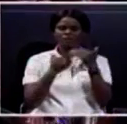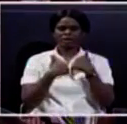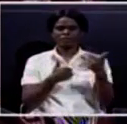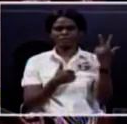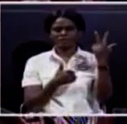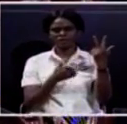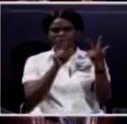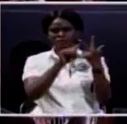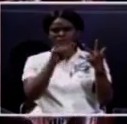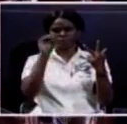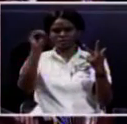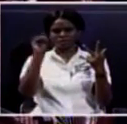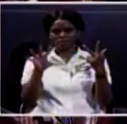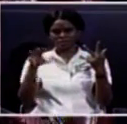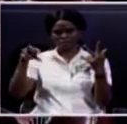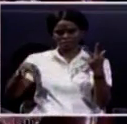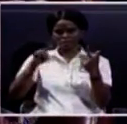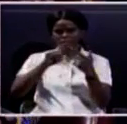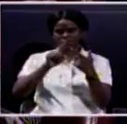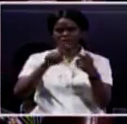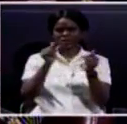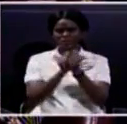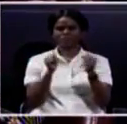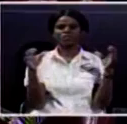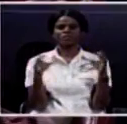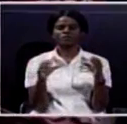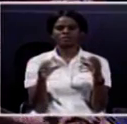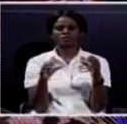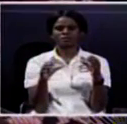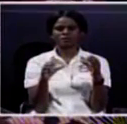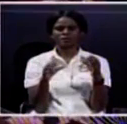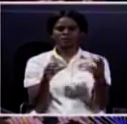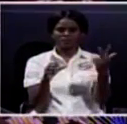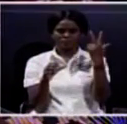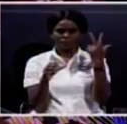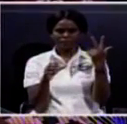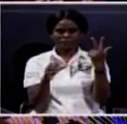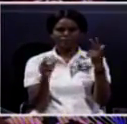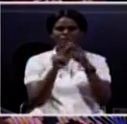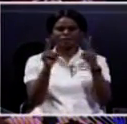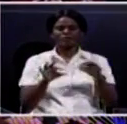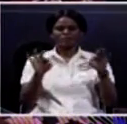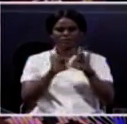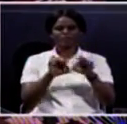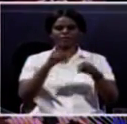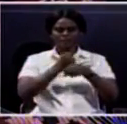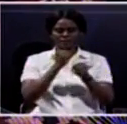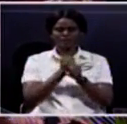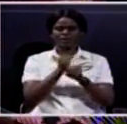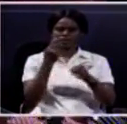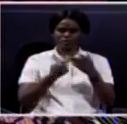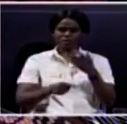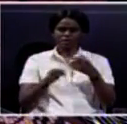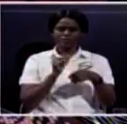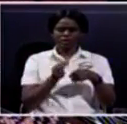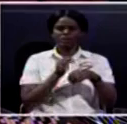the teacher, the child, and the community. These 3 elements make what we call